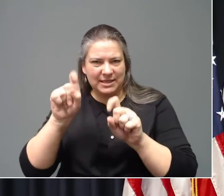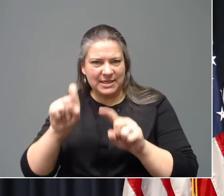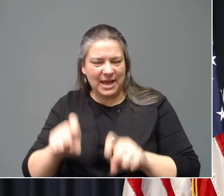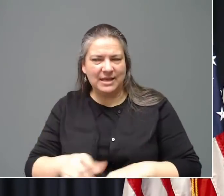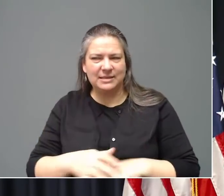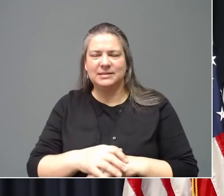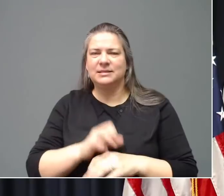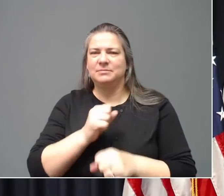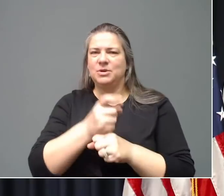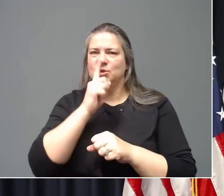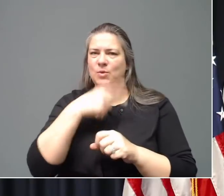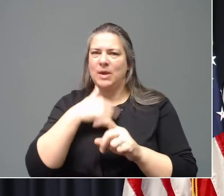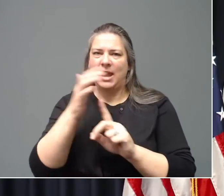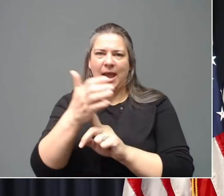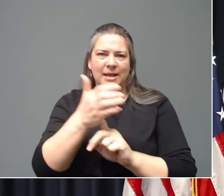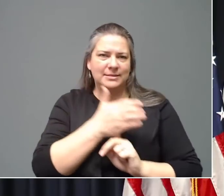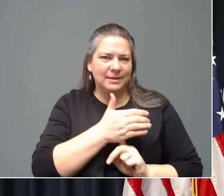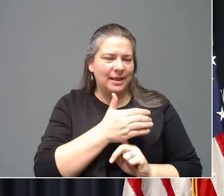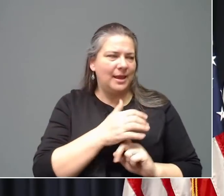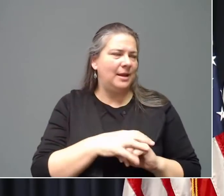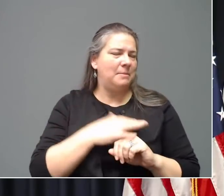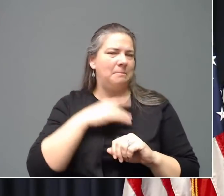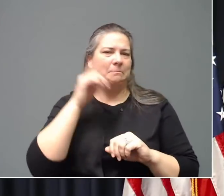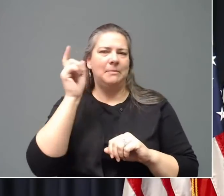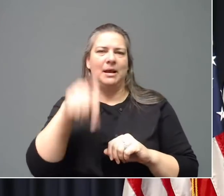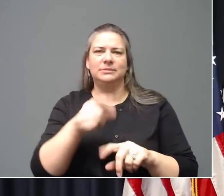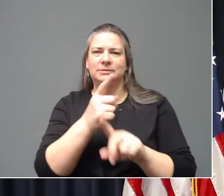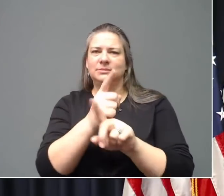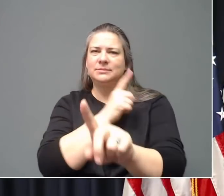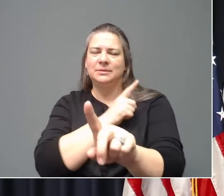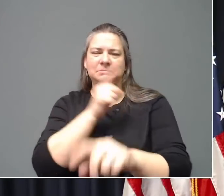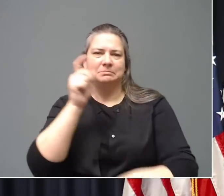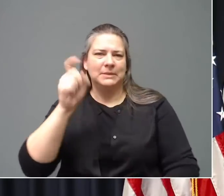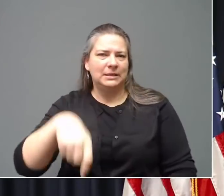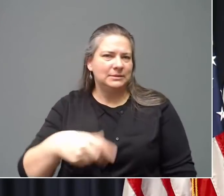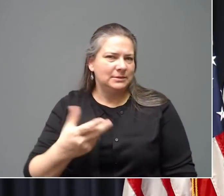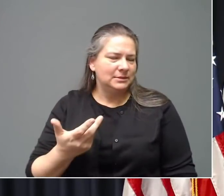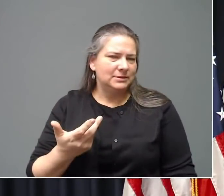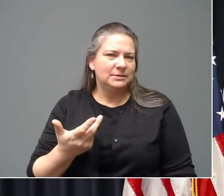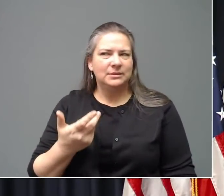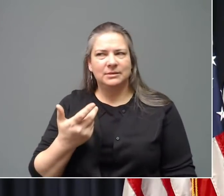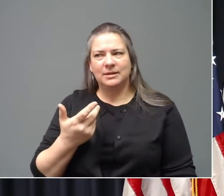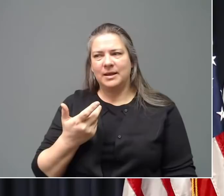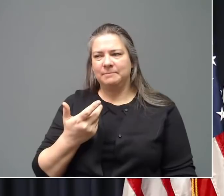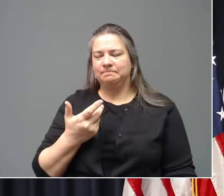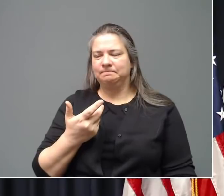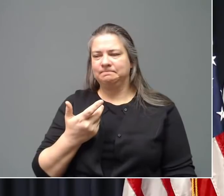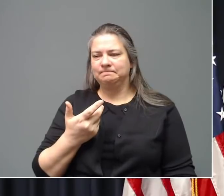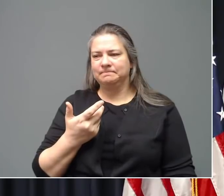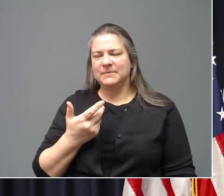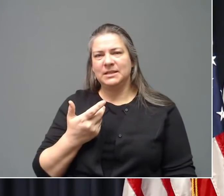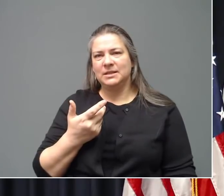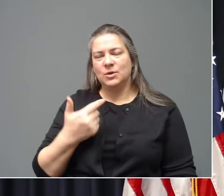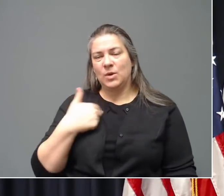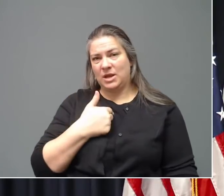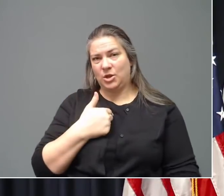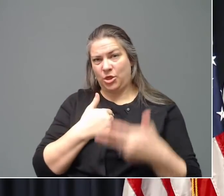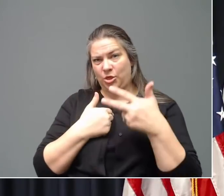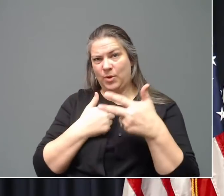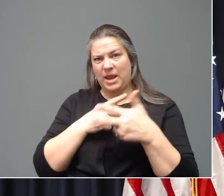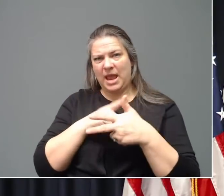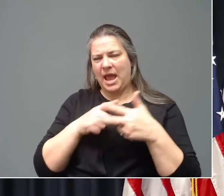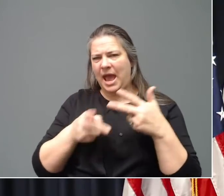we really engage in social distancing. And just think about it this way. We've had the 3 highest days ever, which